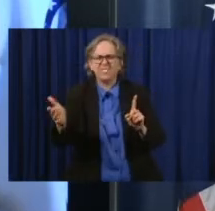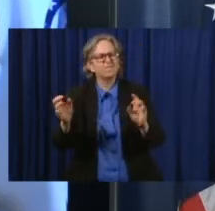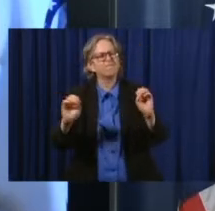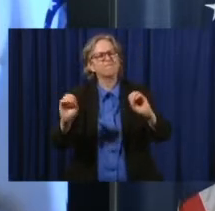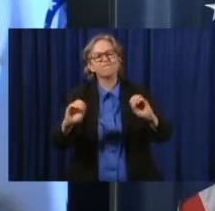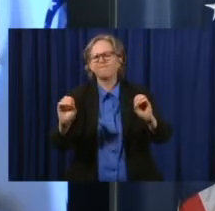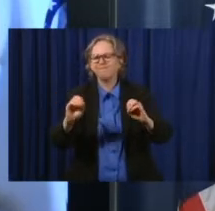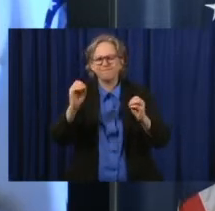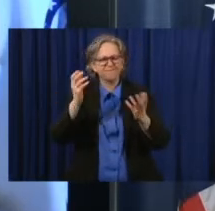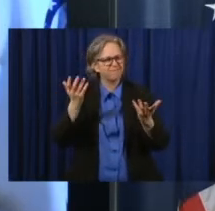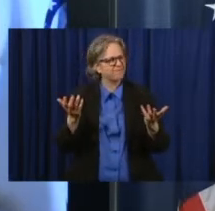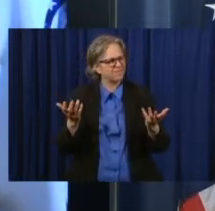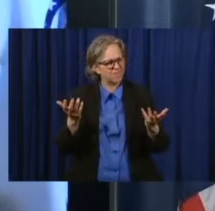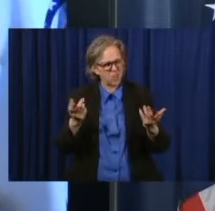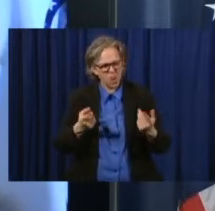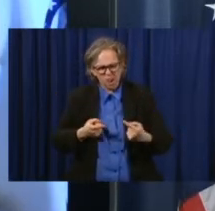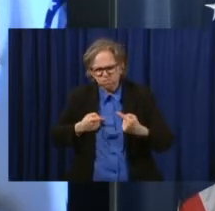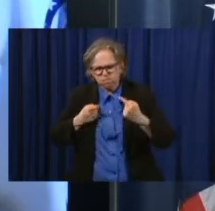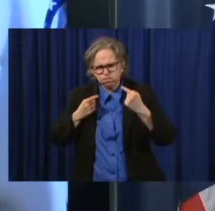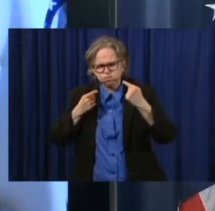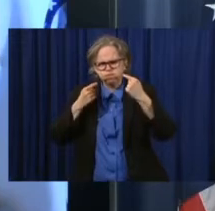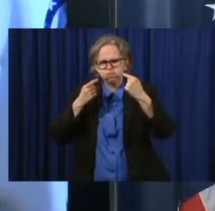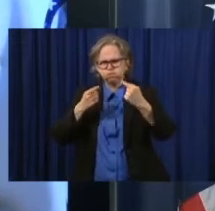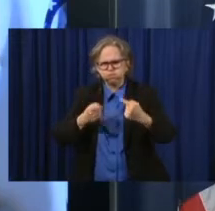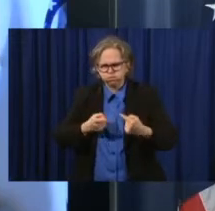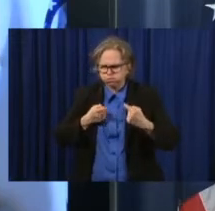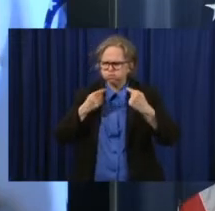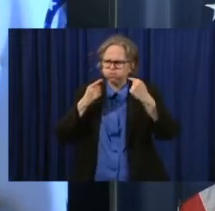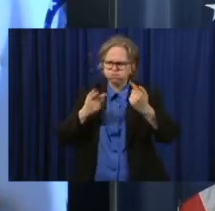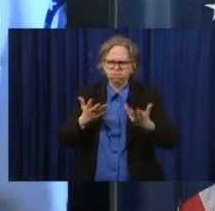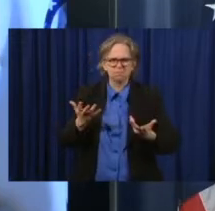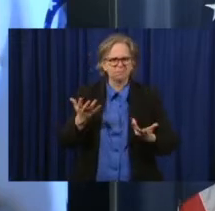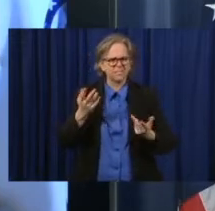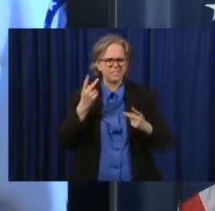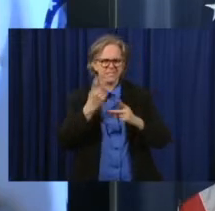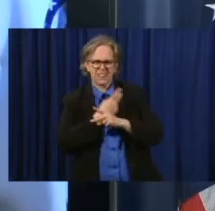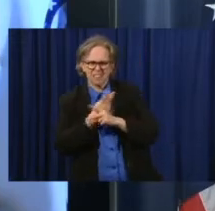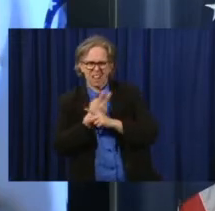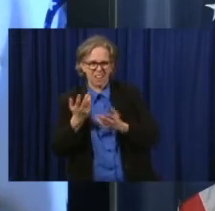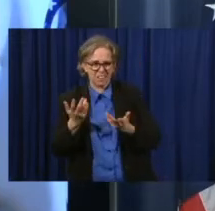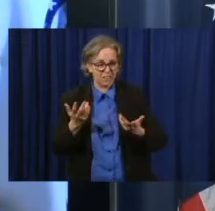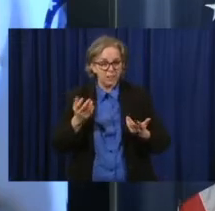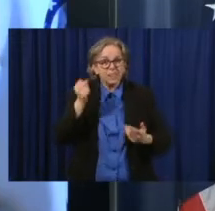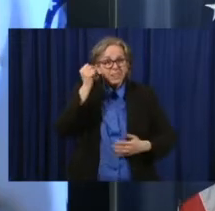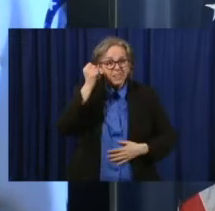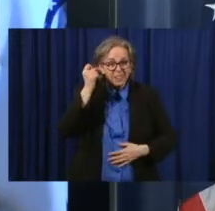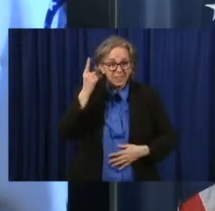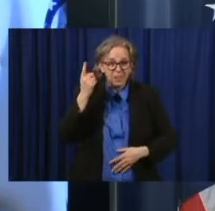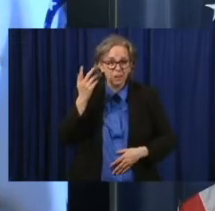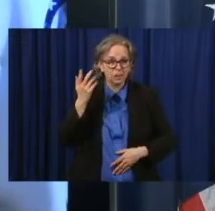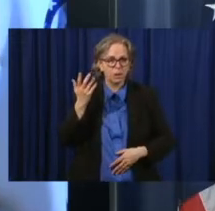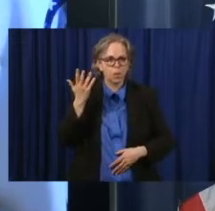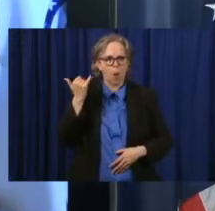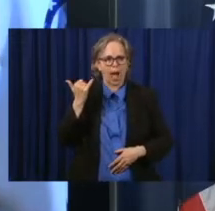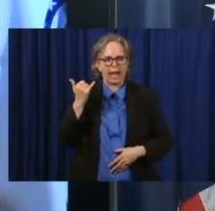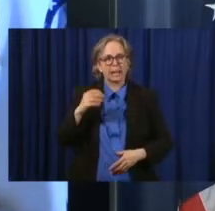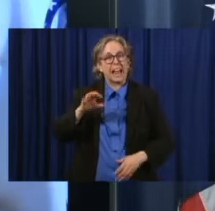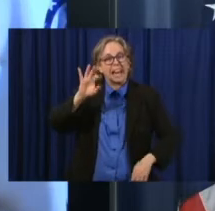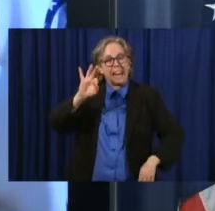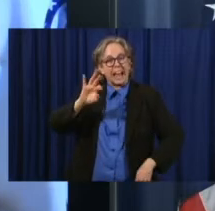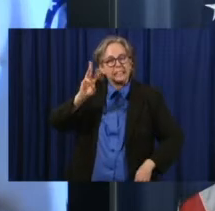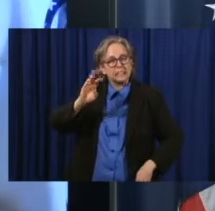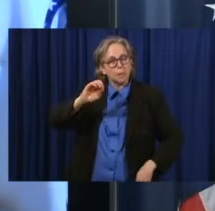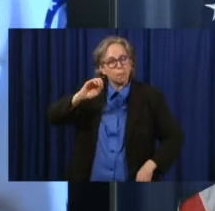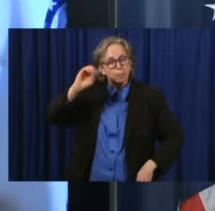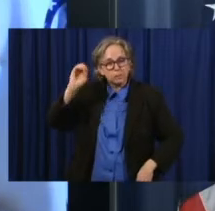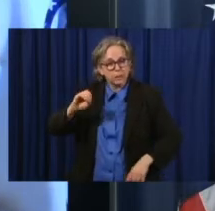doesn't really help you if you find out that 96% of your positive people are asymptomatic and positive, rather than the 20